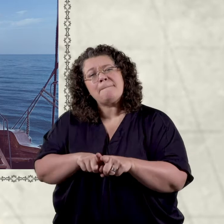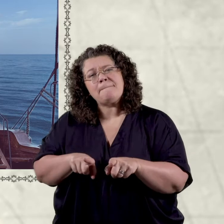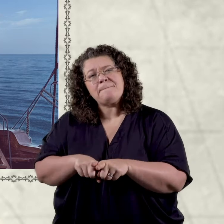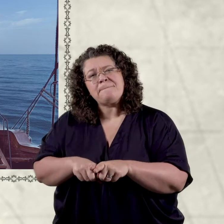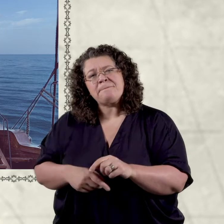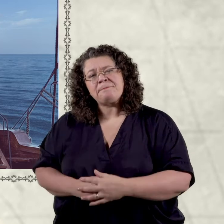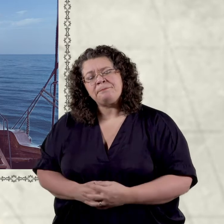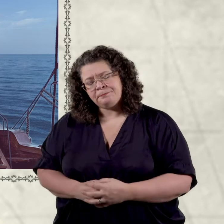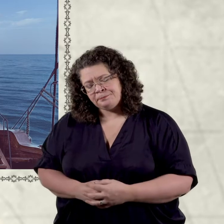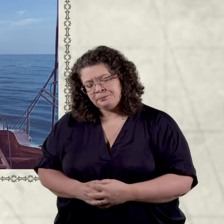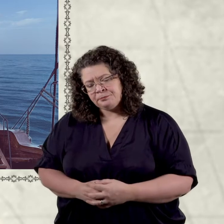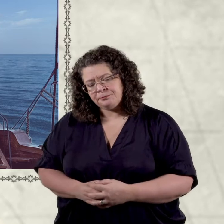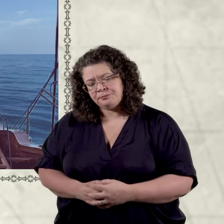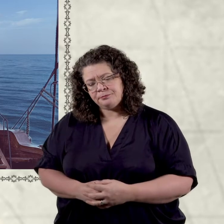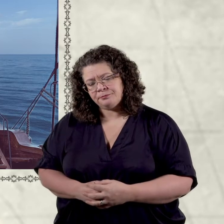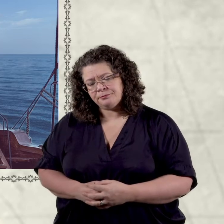disease.